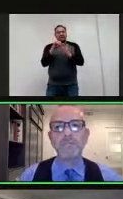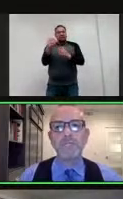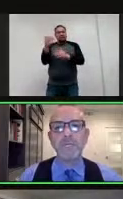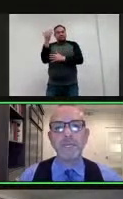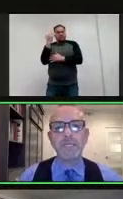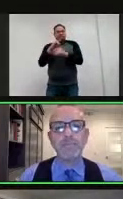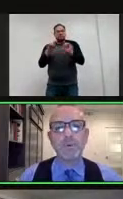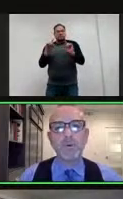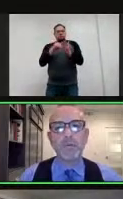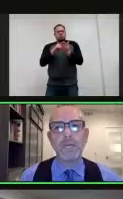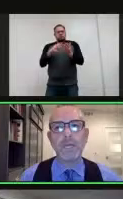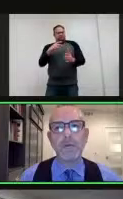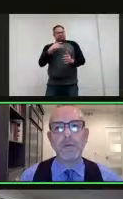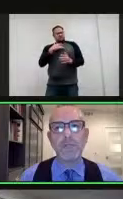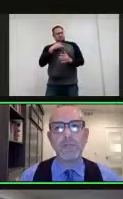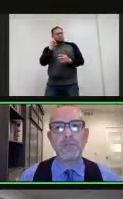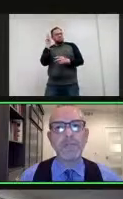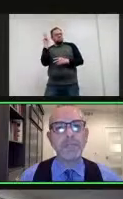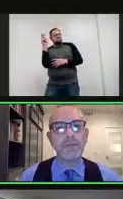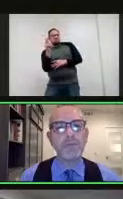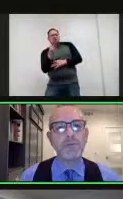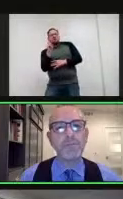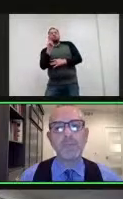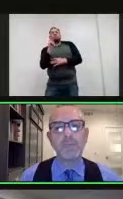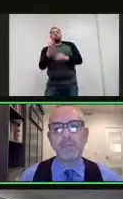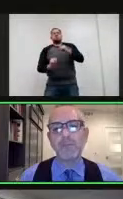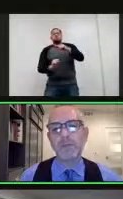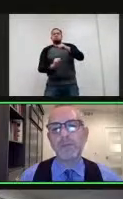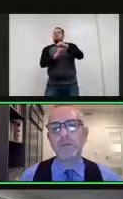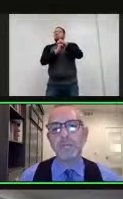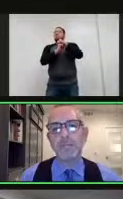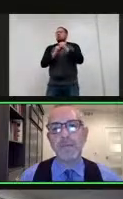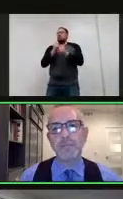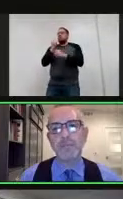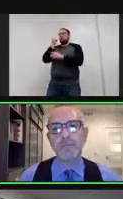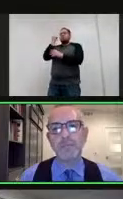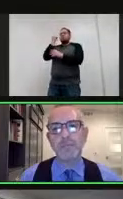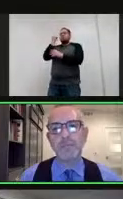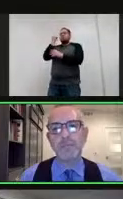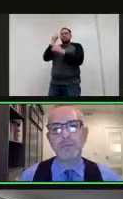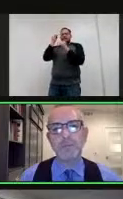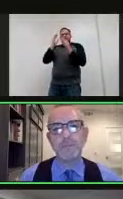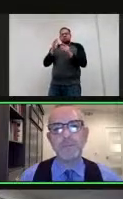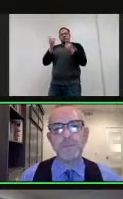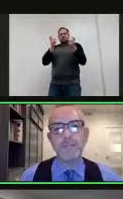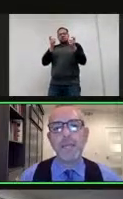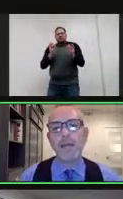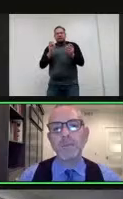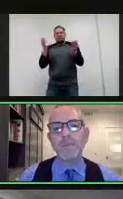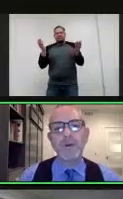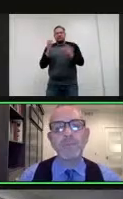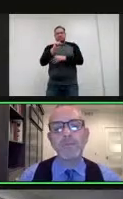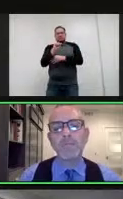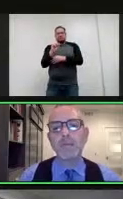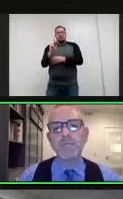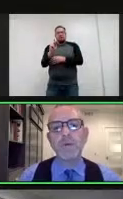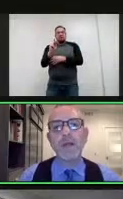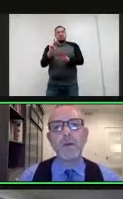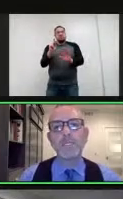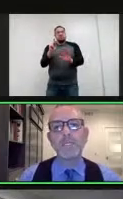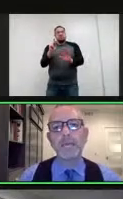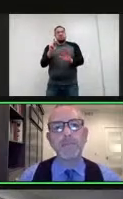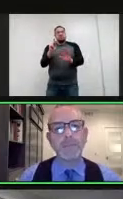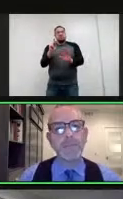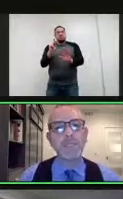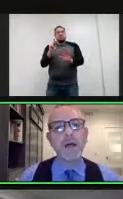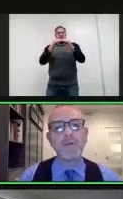feel seen and supported and understood by teachers and building administration in Salem-Keizer Public Schools. Now, before I move to the next one, I